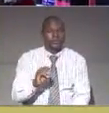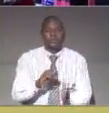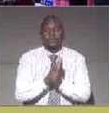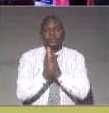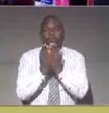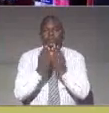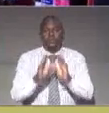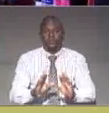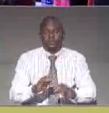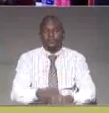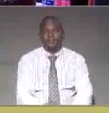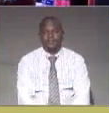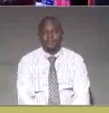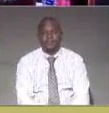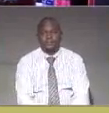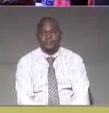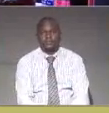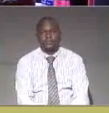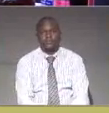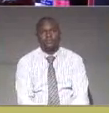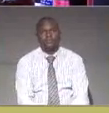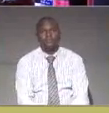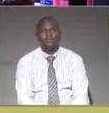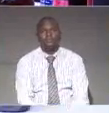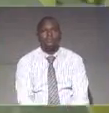Onyango Jackson and Benadiga, UBC TV.